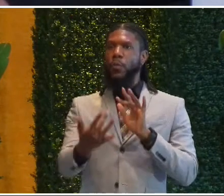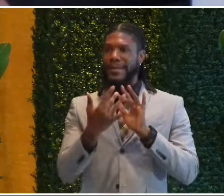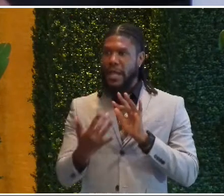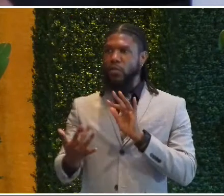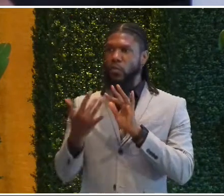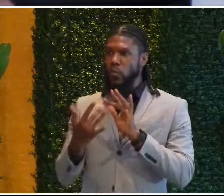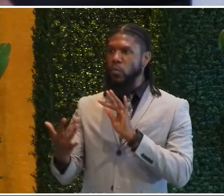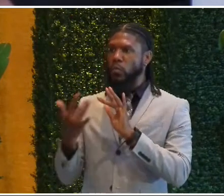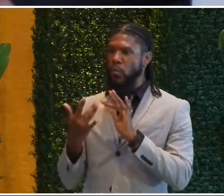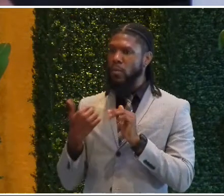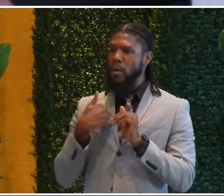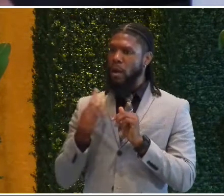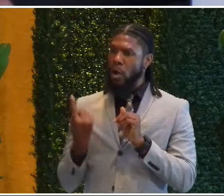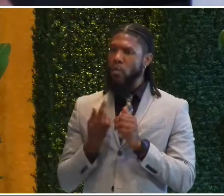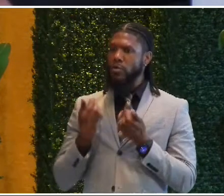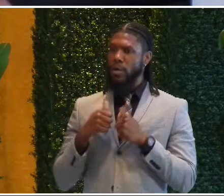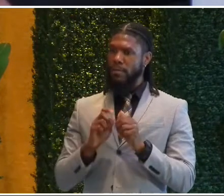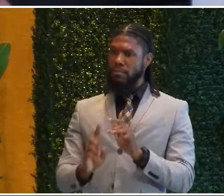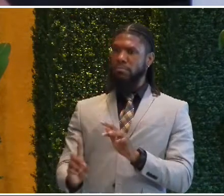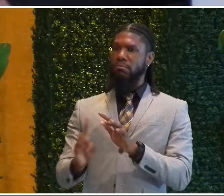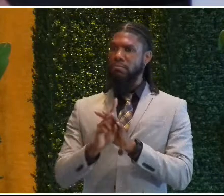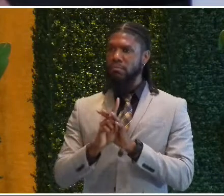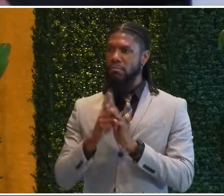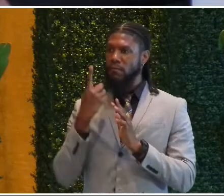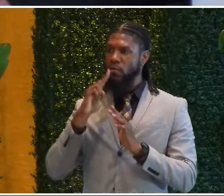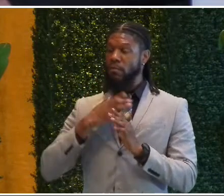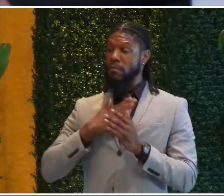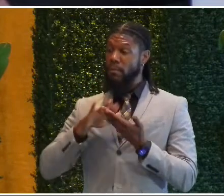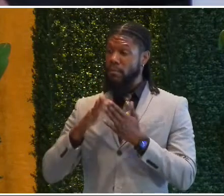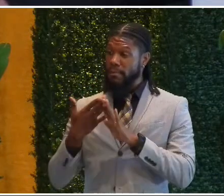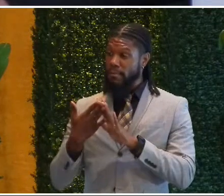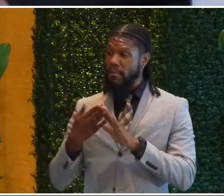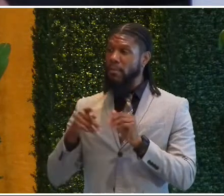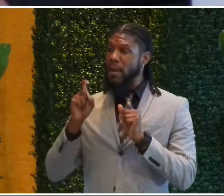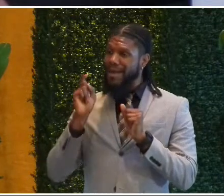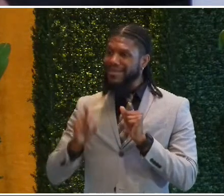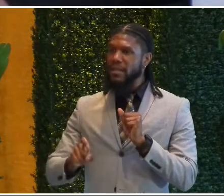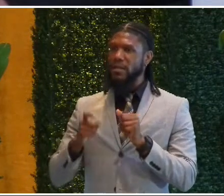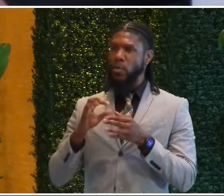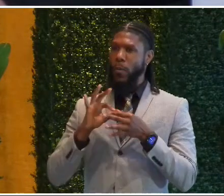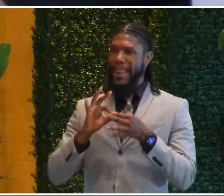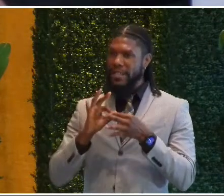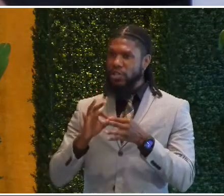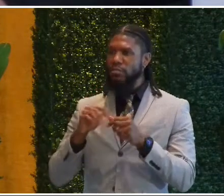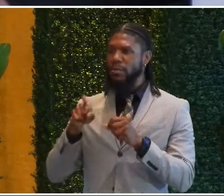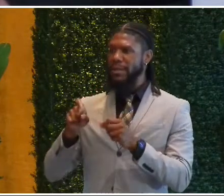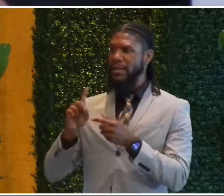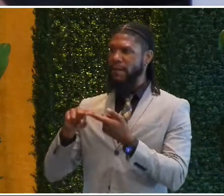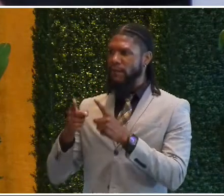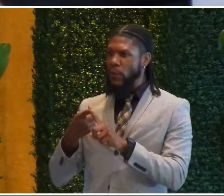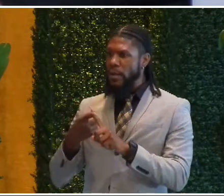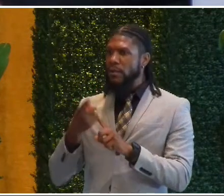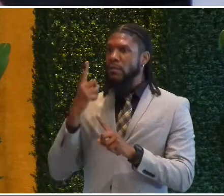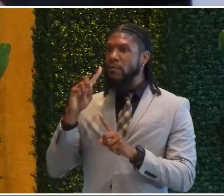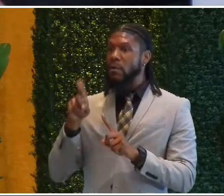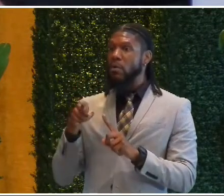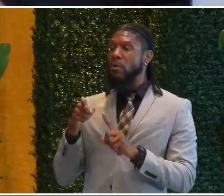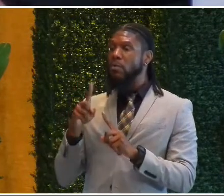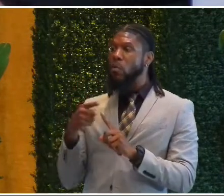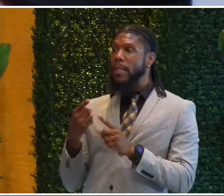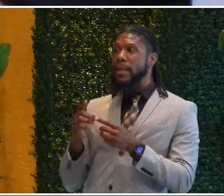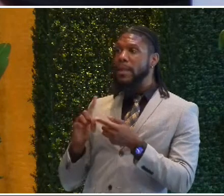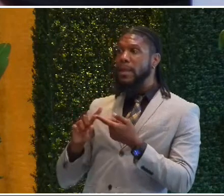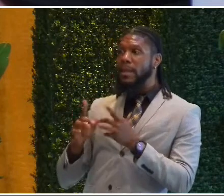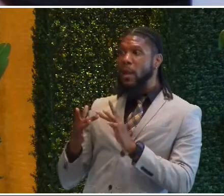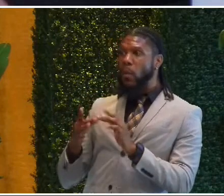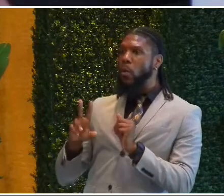my community, right? I had to have those relationships, to have those friends, to network, not just to get ahead in